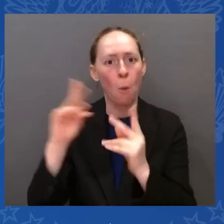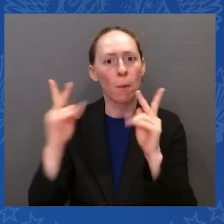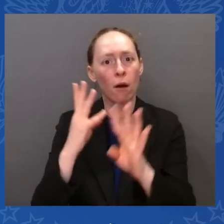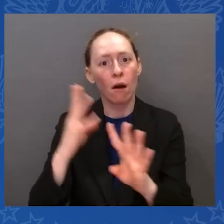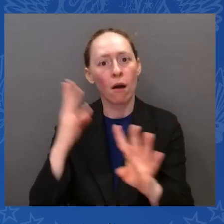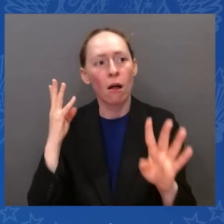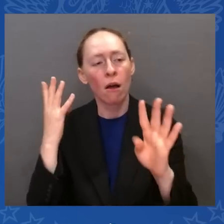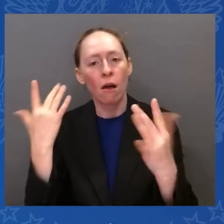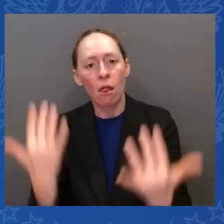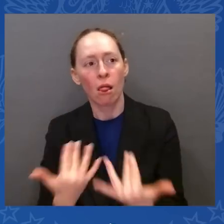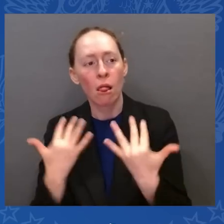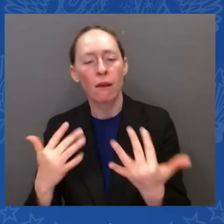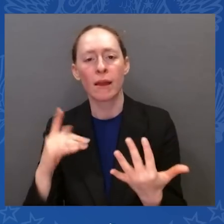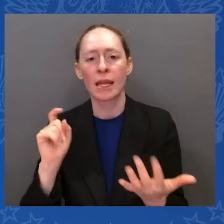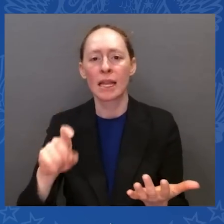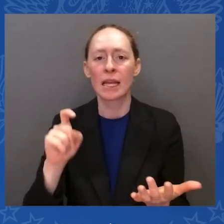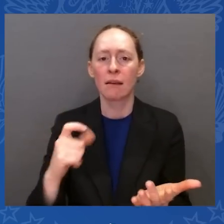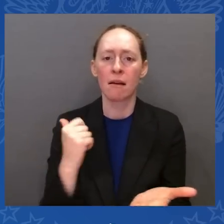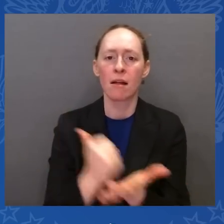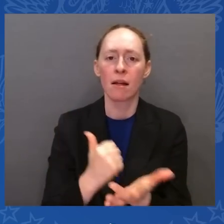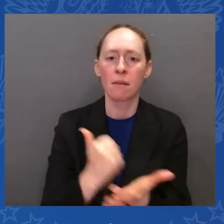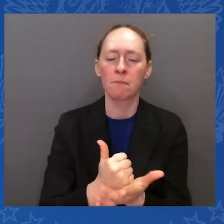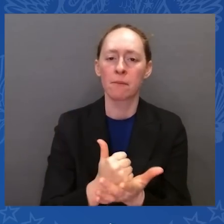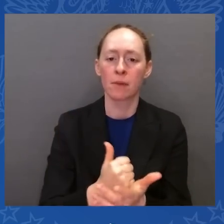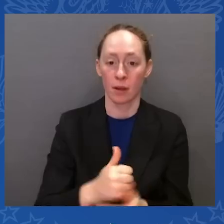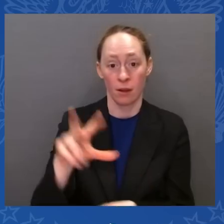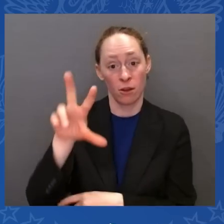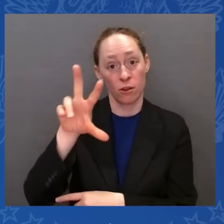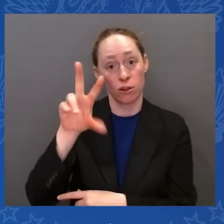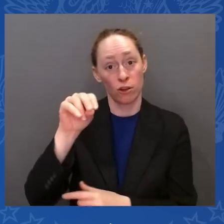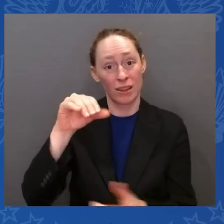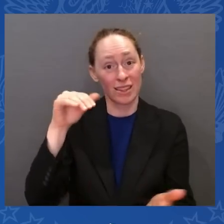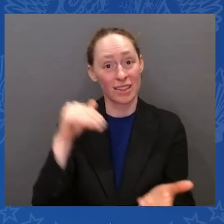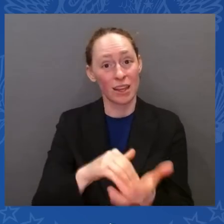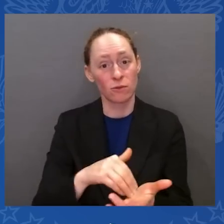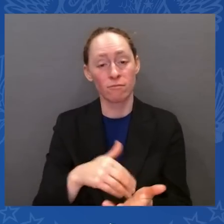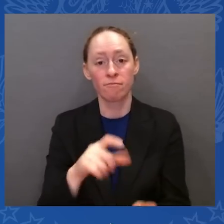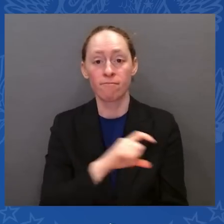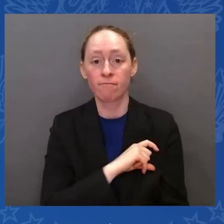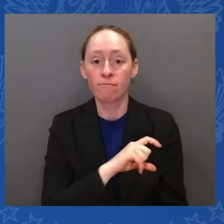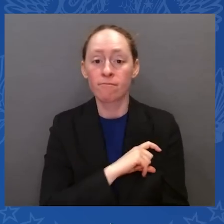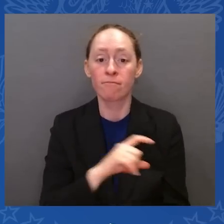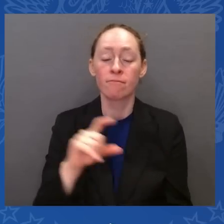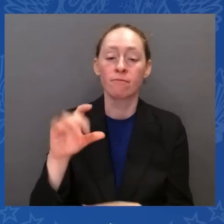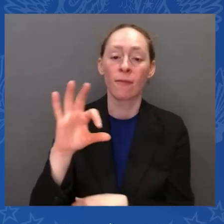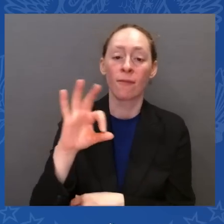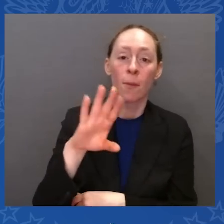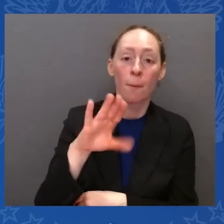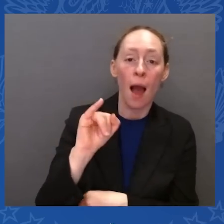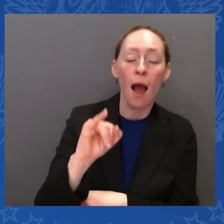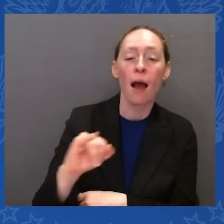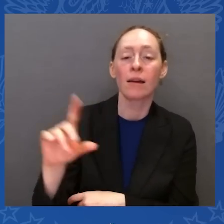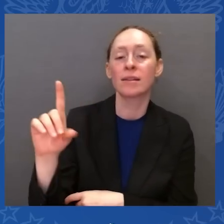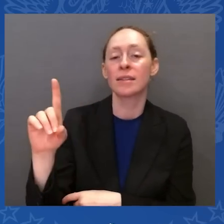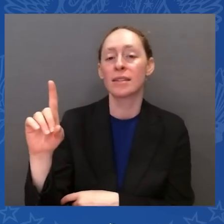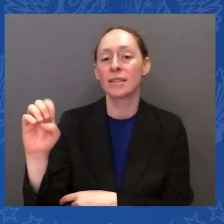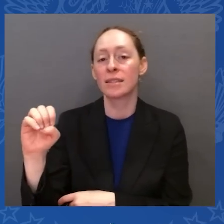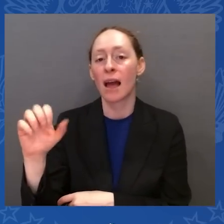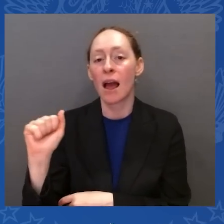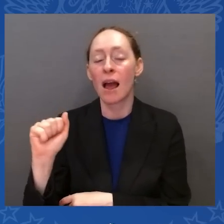to the VA hospitals. And we just increased the VA budget so they could accommodate seeing these folks. And we'd have to cut